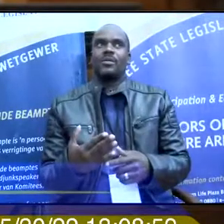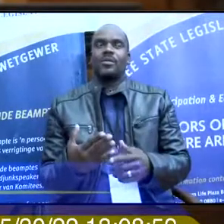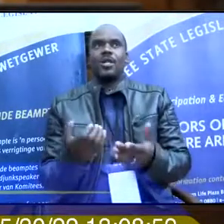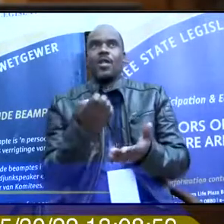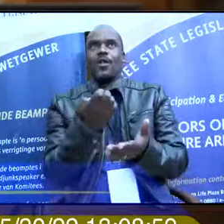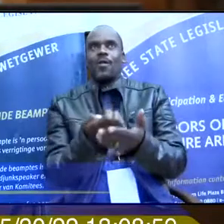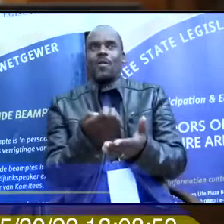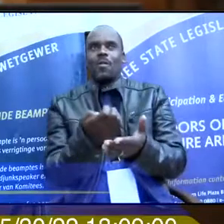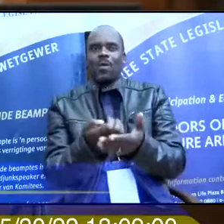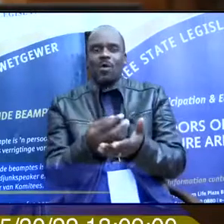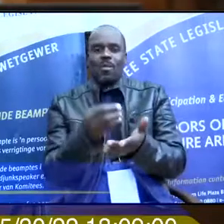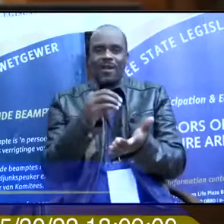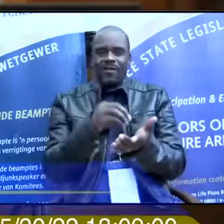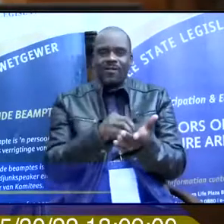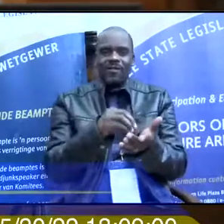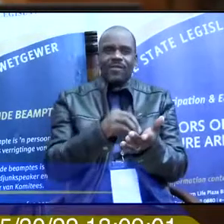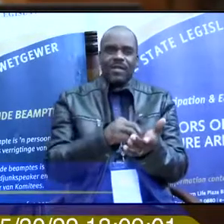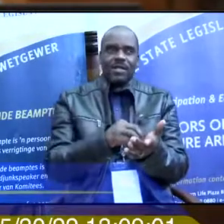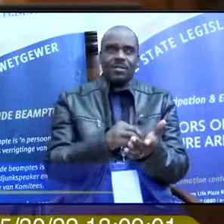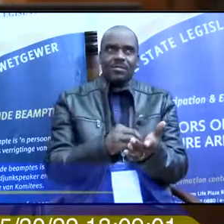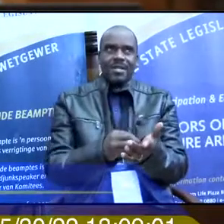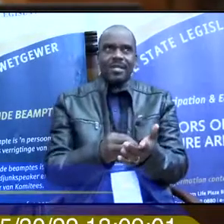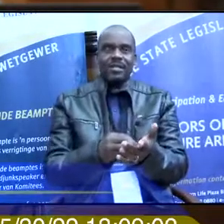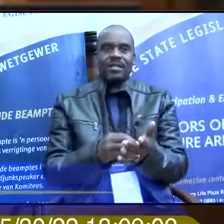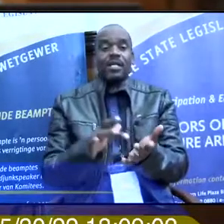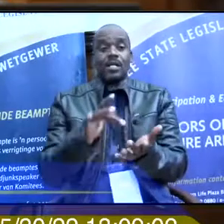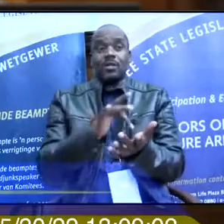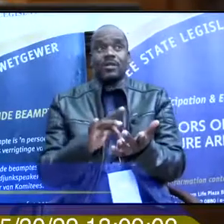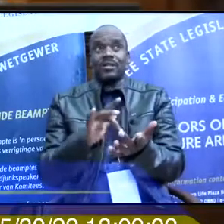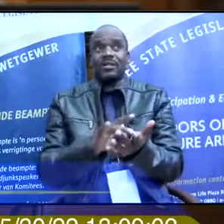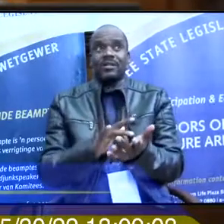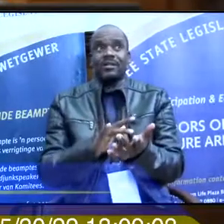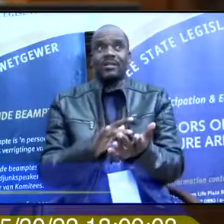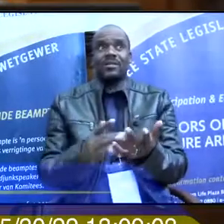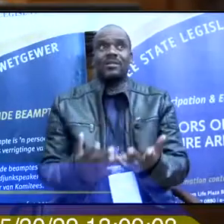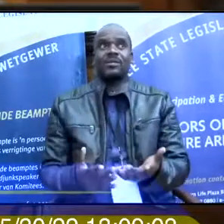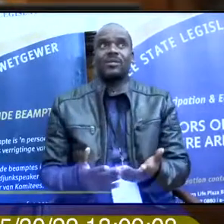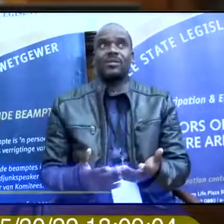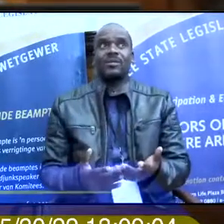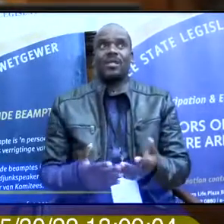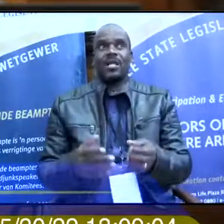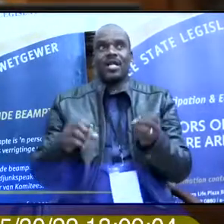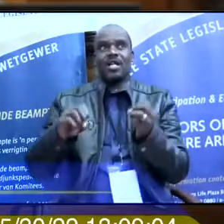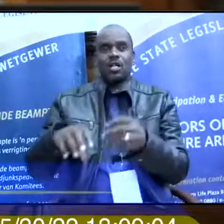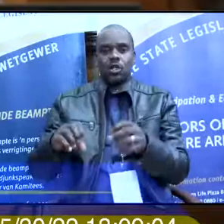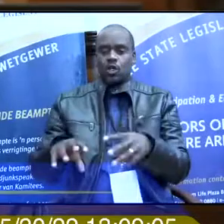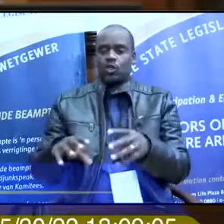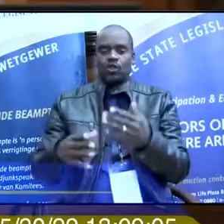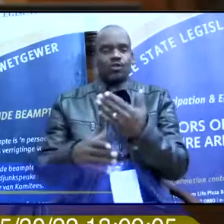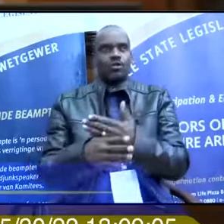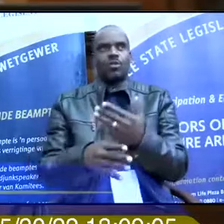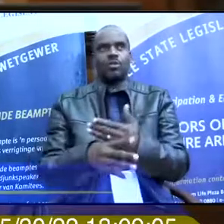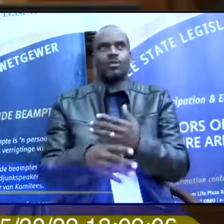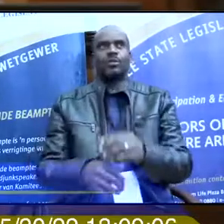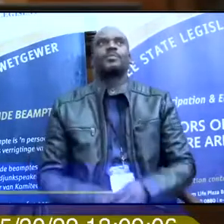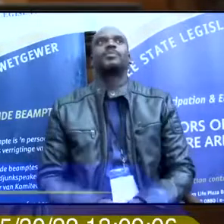investment in those affected sectors and recover some of the lost jobs